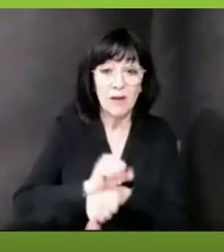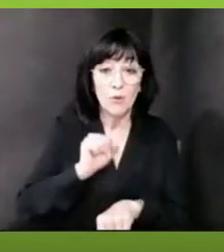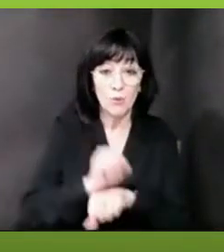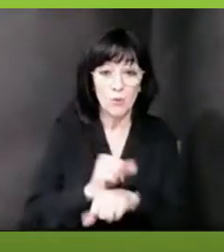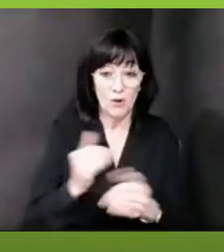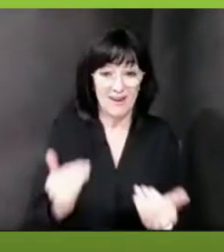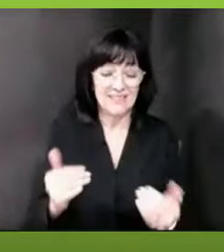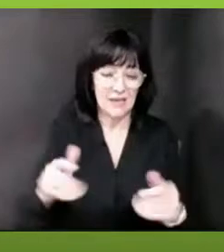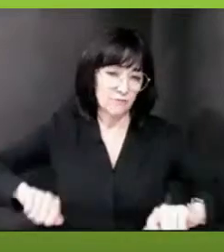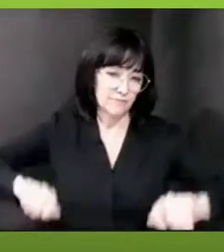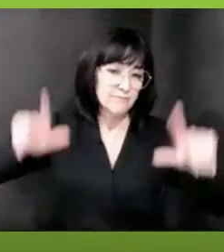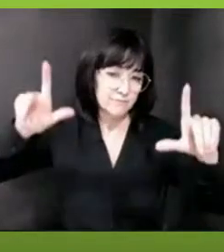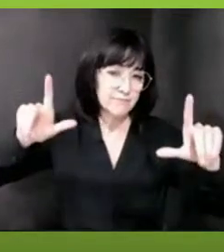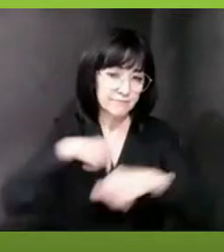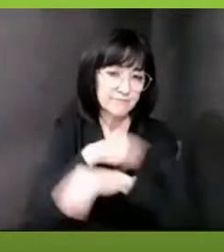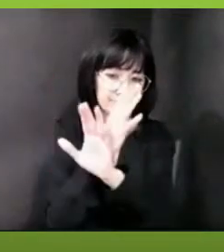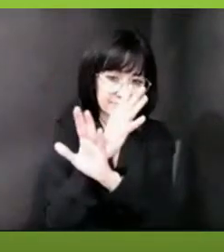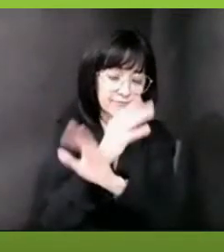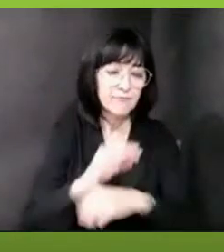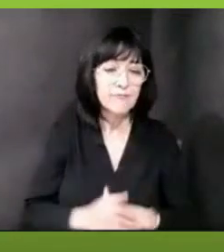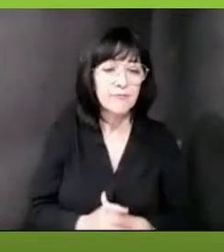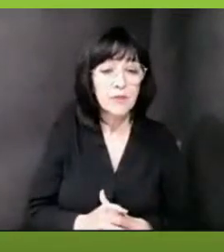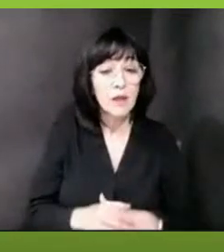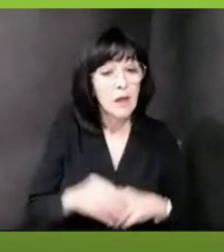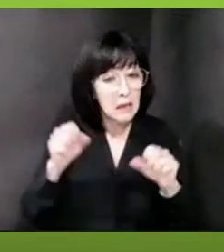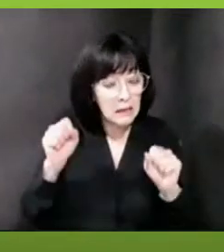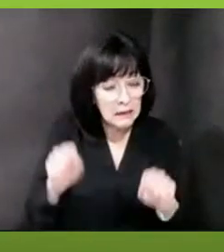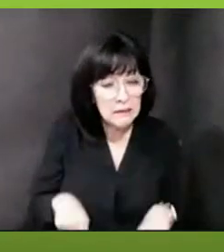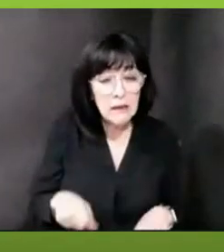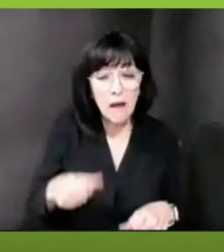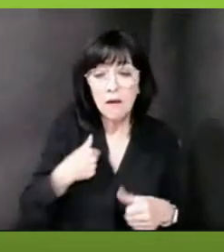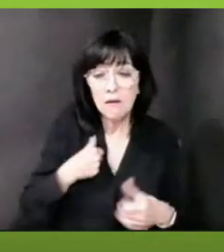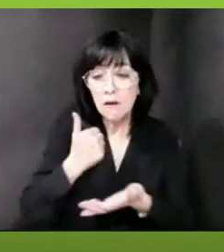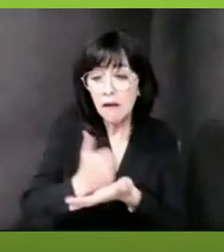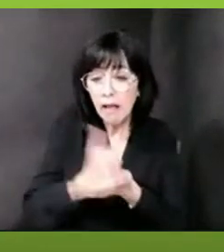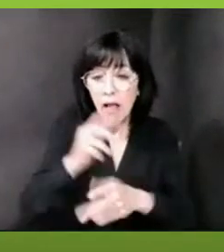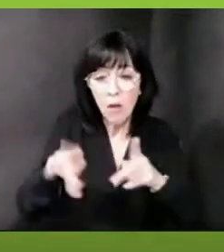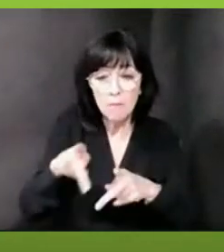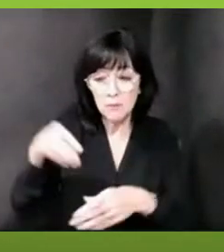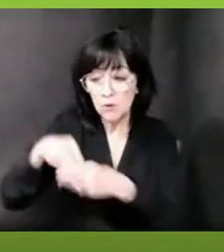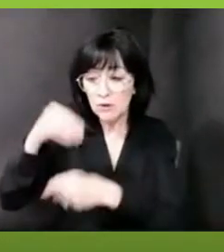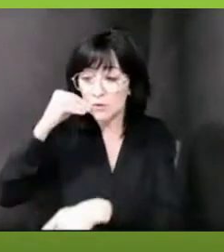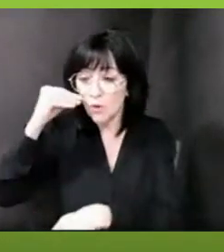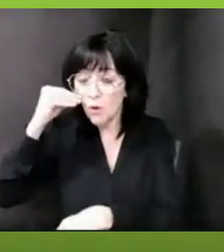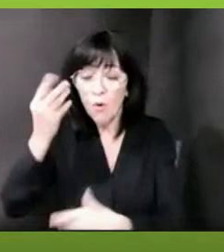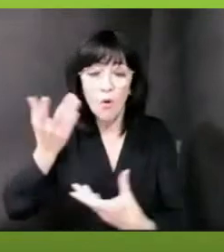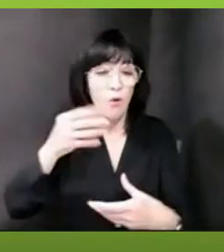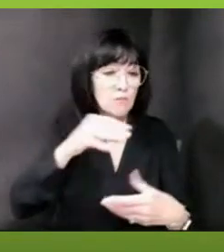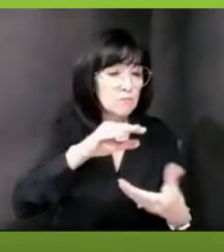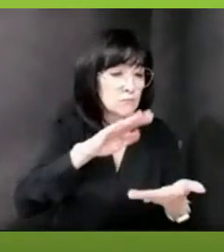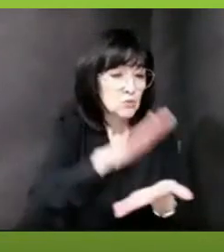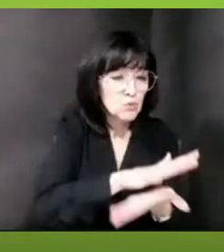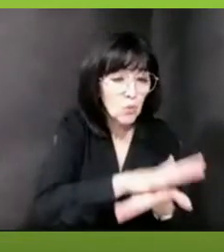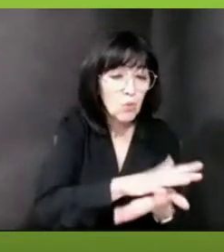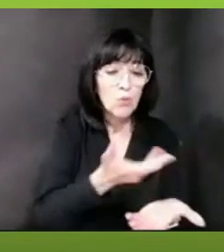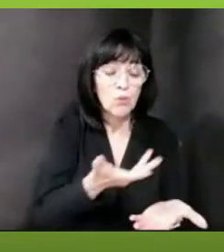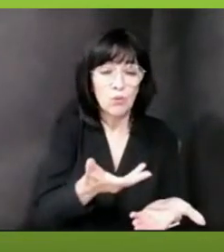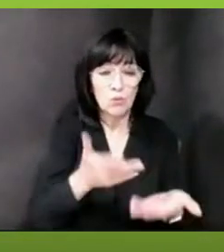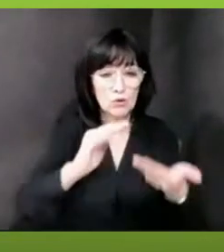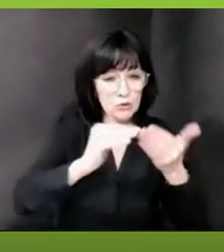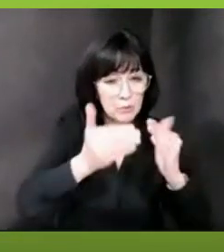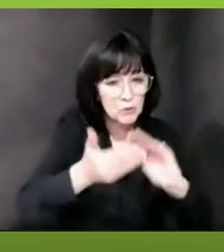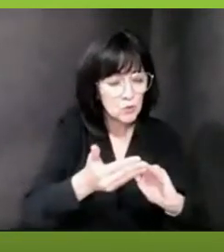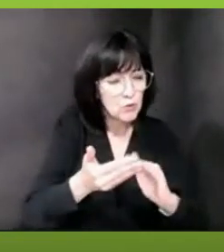be in their home, it can be in the community, at school. We do a lot of school meetings, pretty